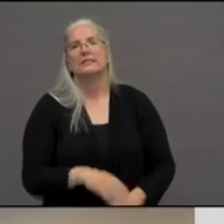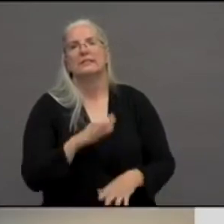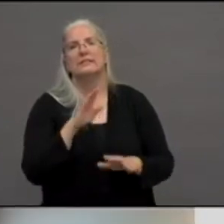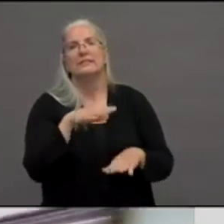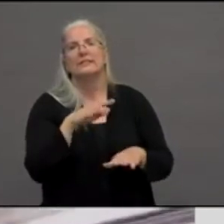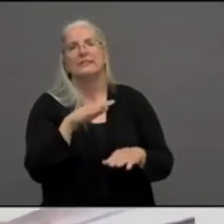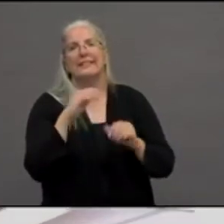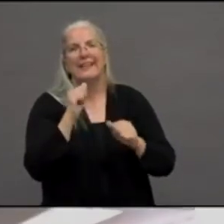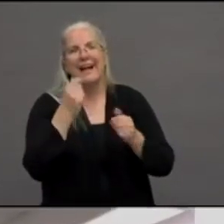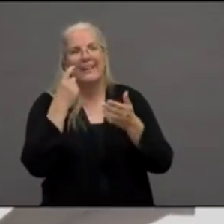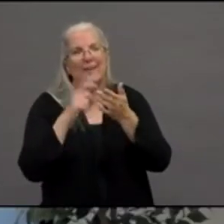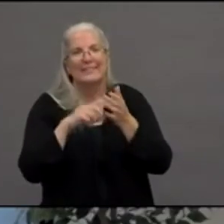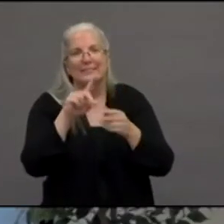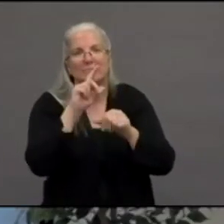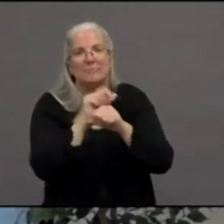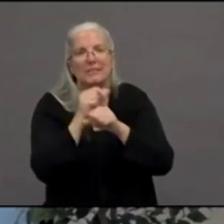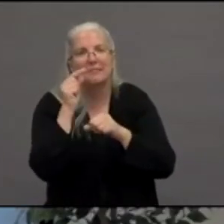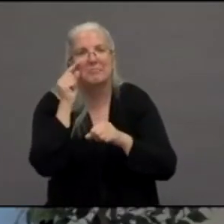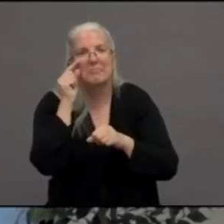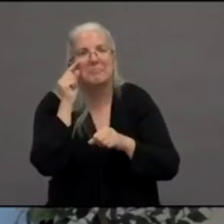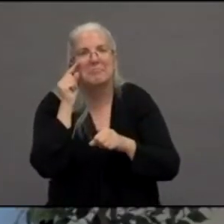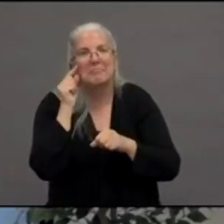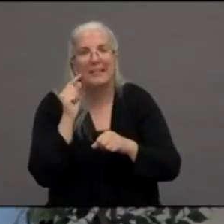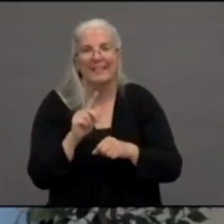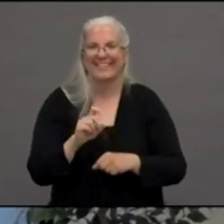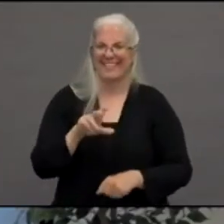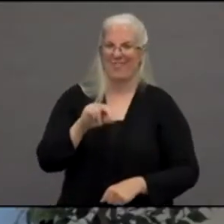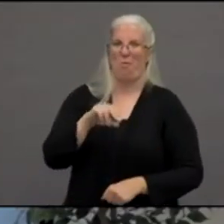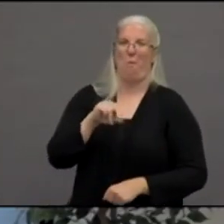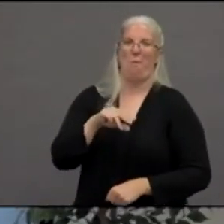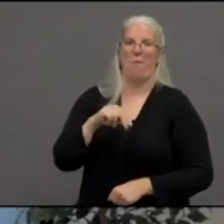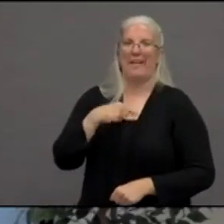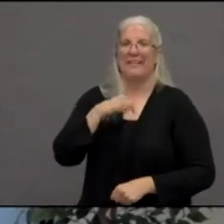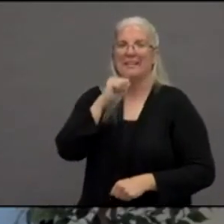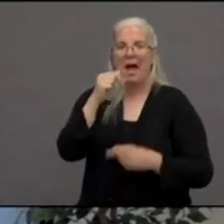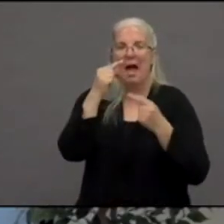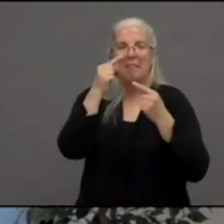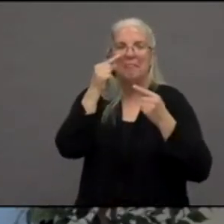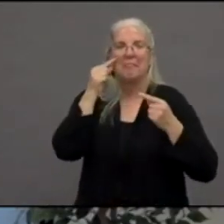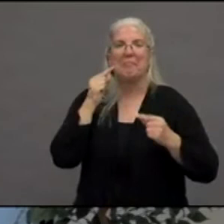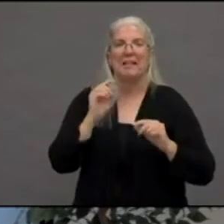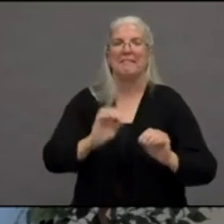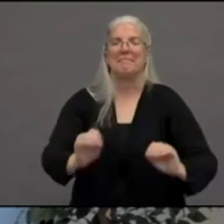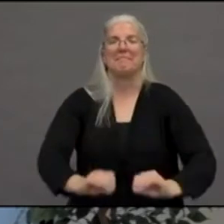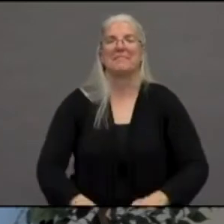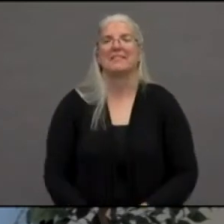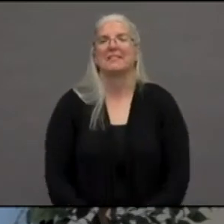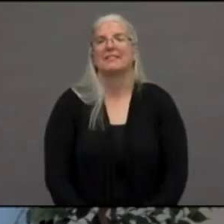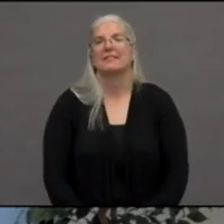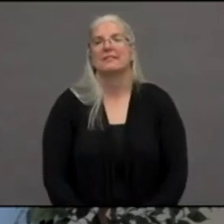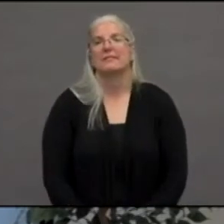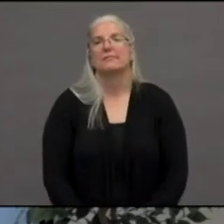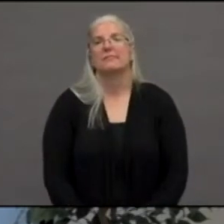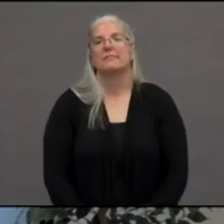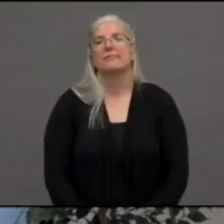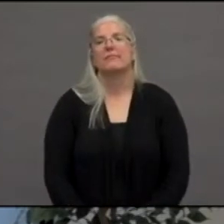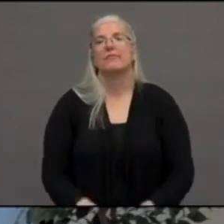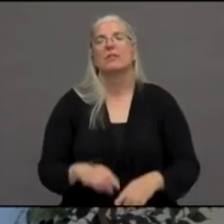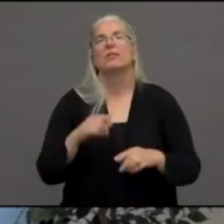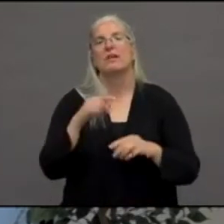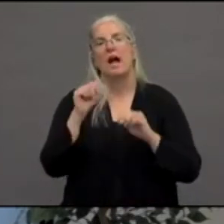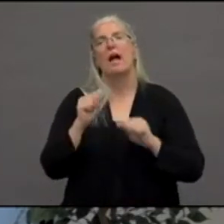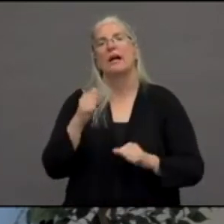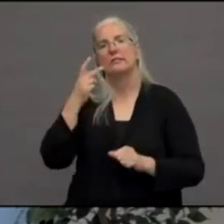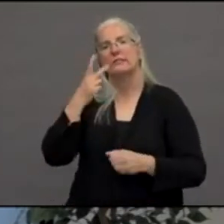anymore. Let's see if we have some more questions here. So the governor